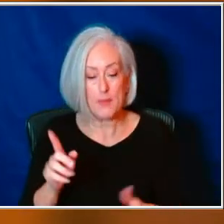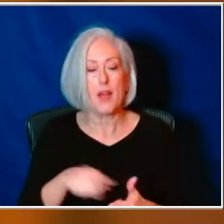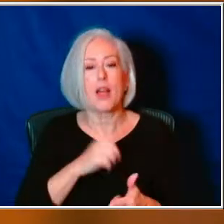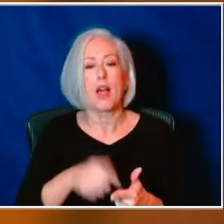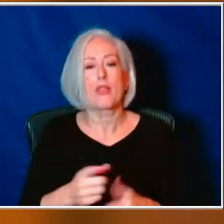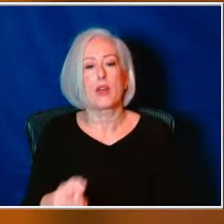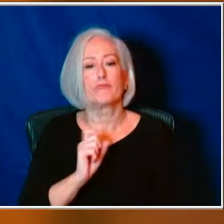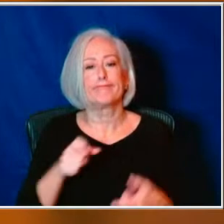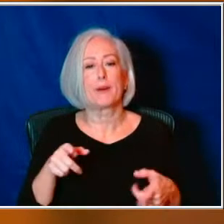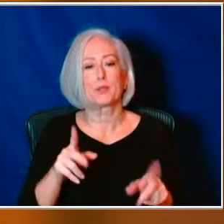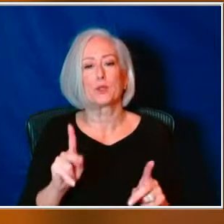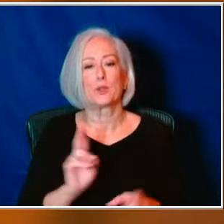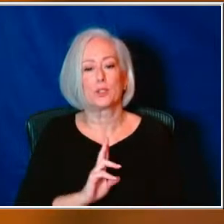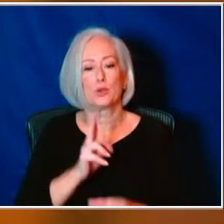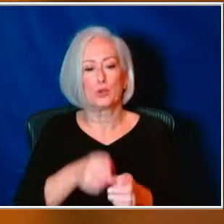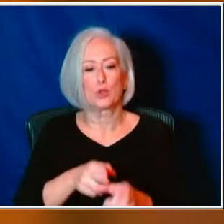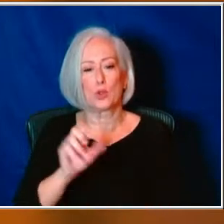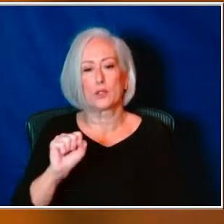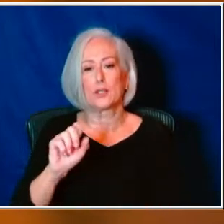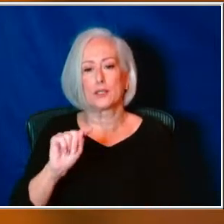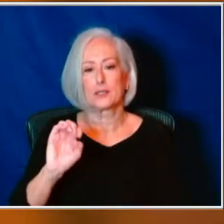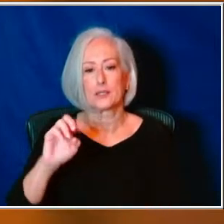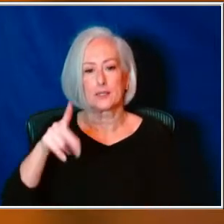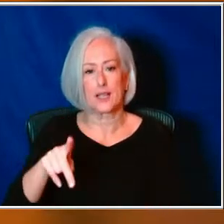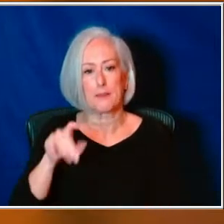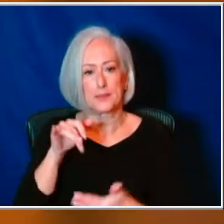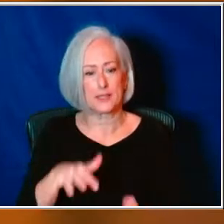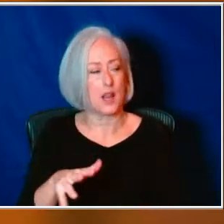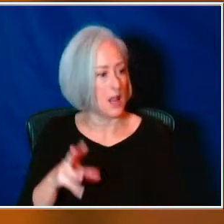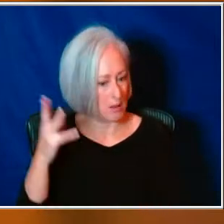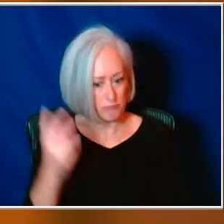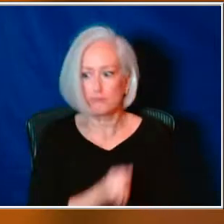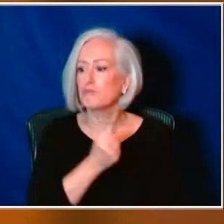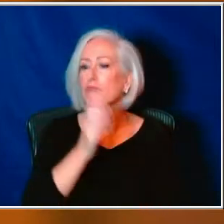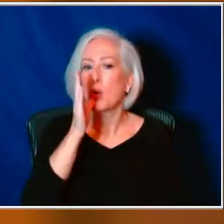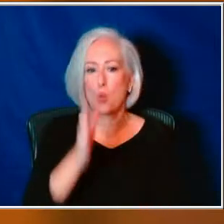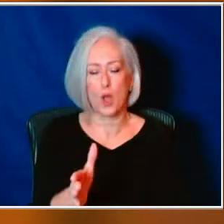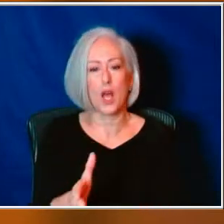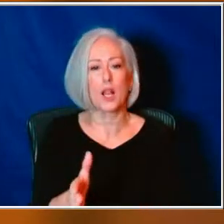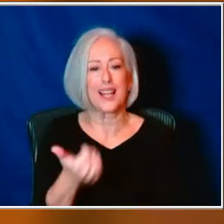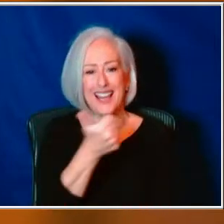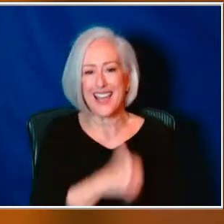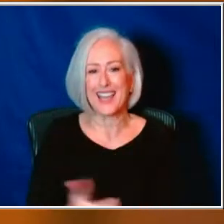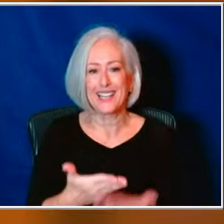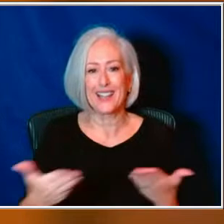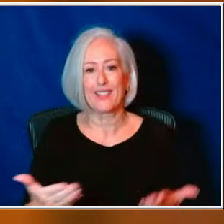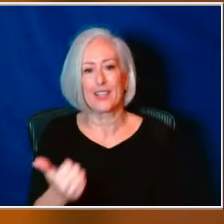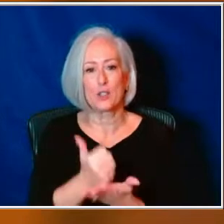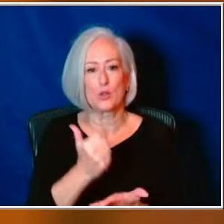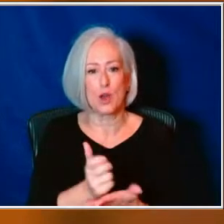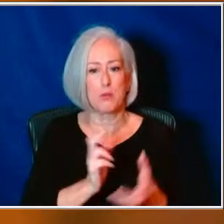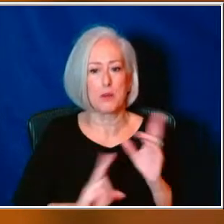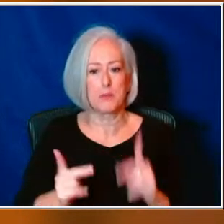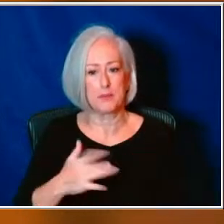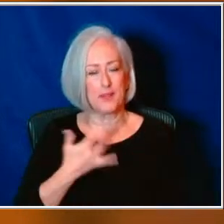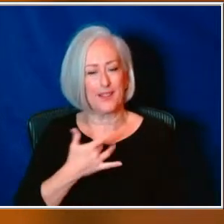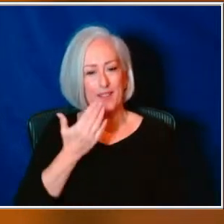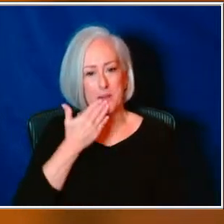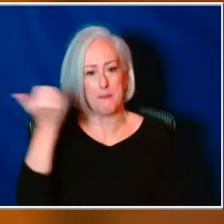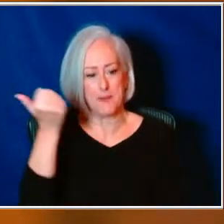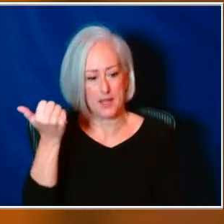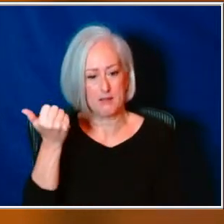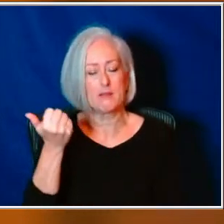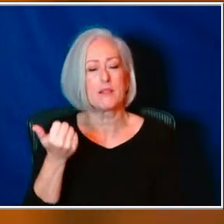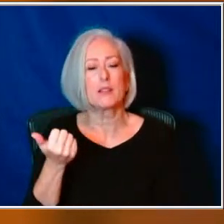study, and I jumped on it. Absolutely anything I can do to help anybody to not feel the way I feel all the time, I think is a great